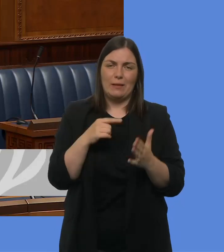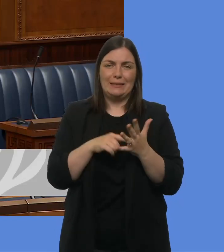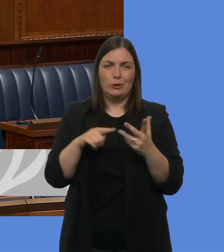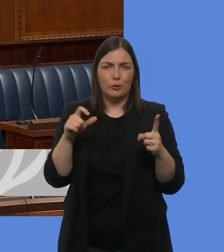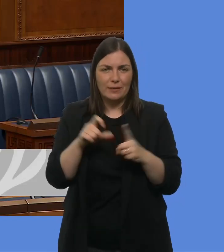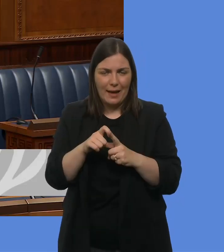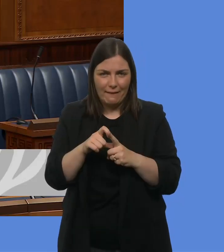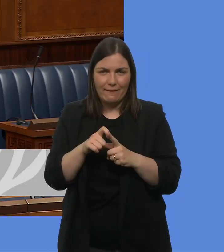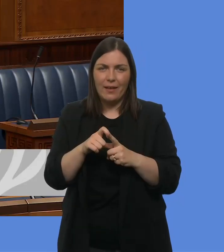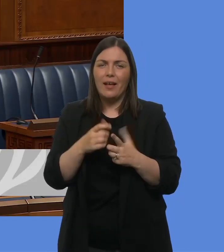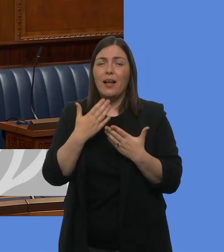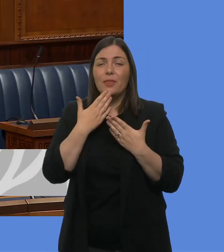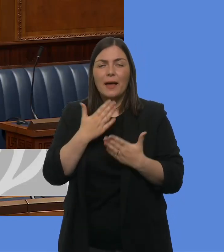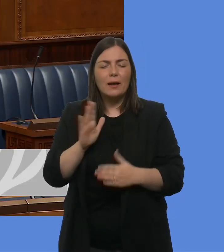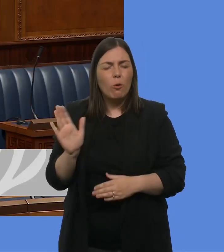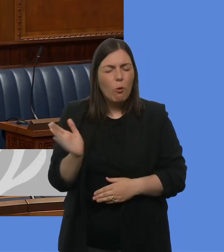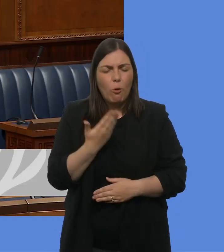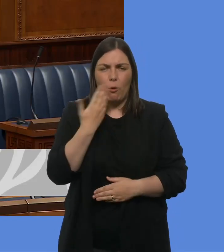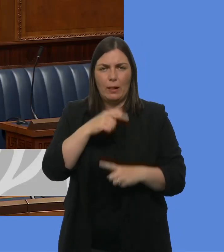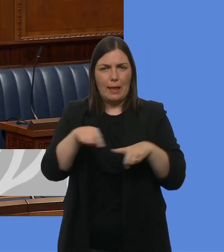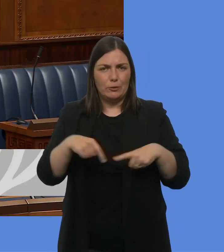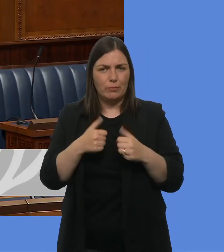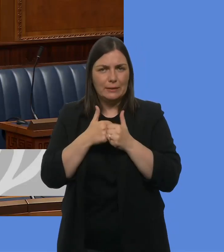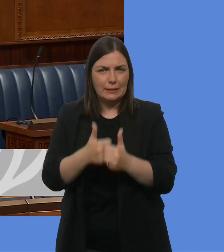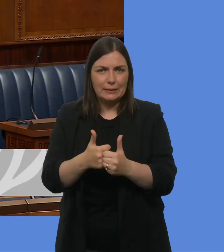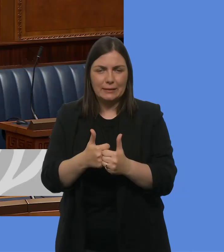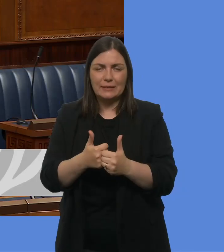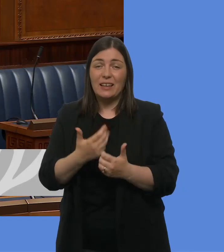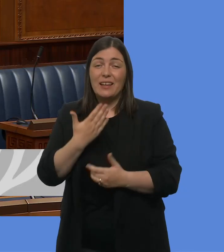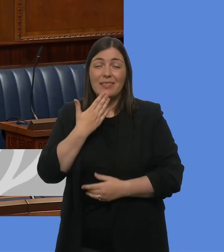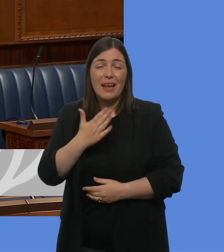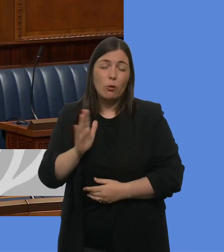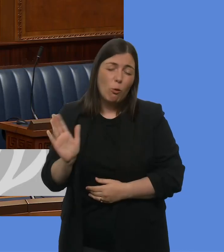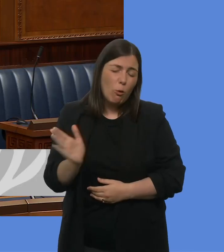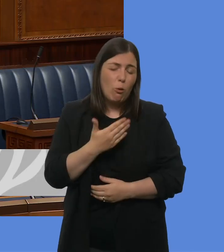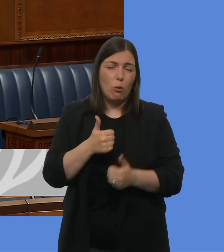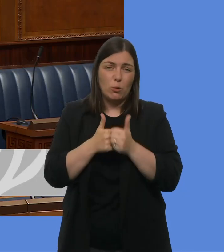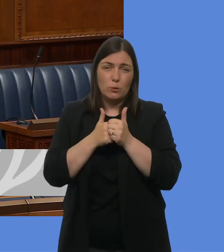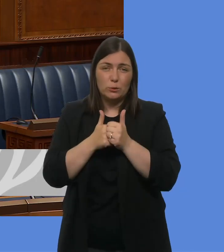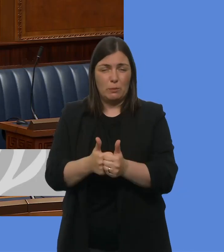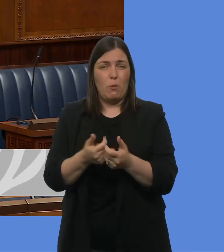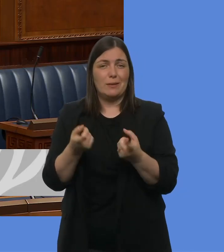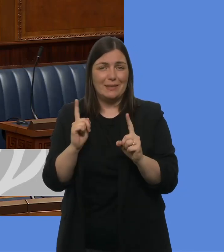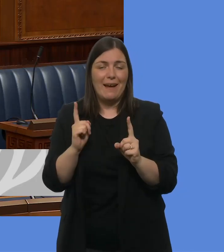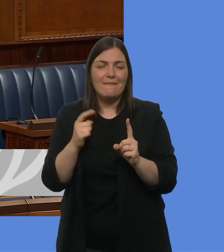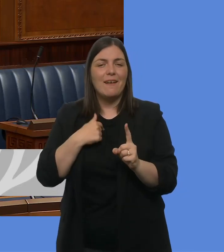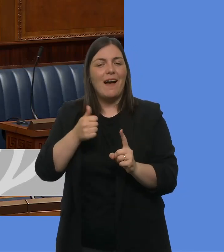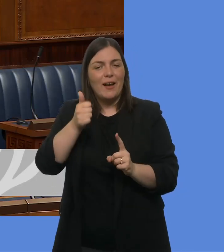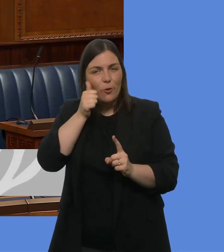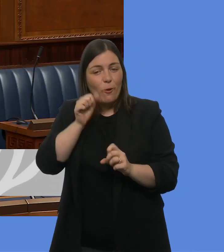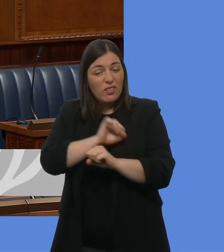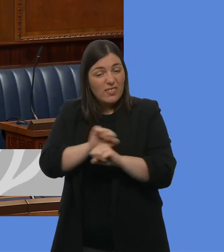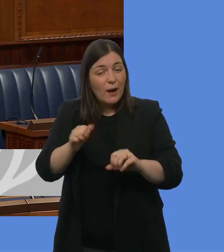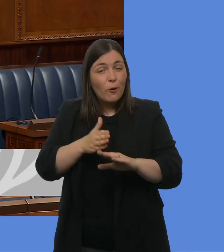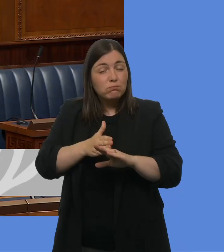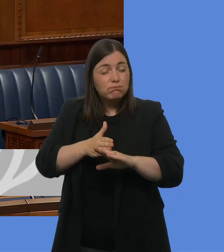classroom assistant and support staff who work extremely hard on a daily basis to